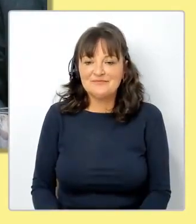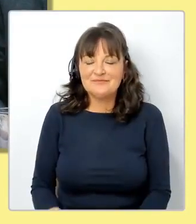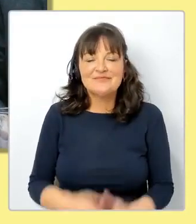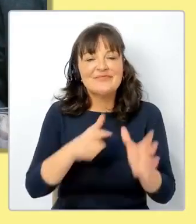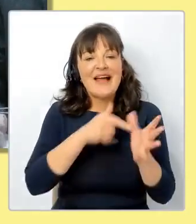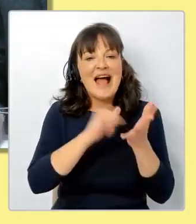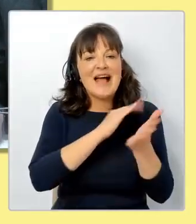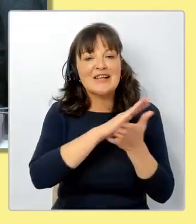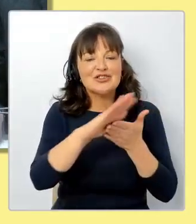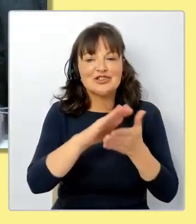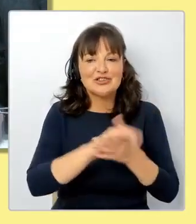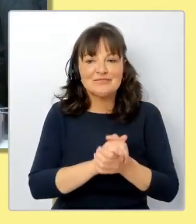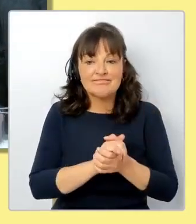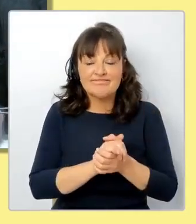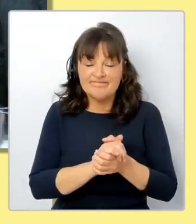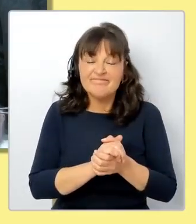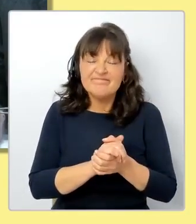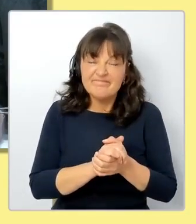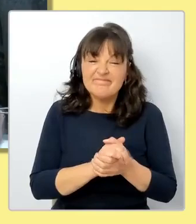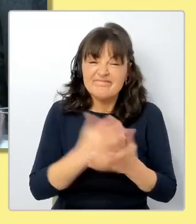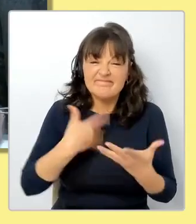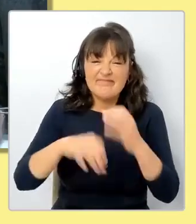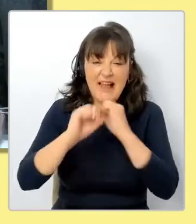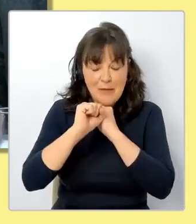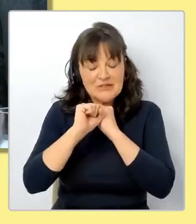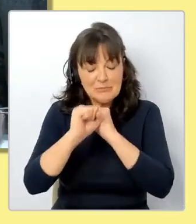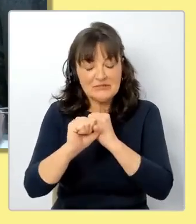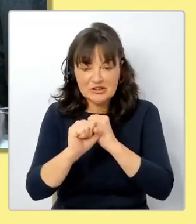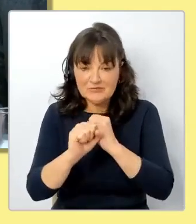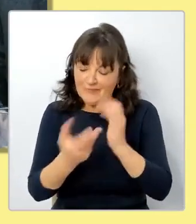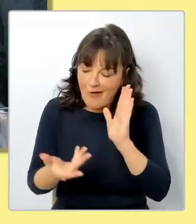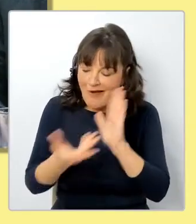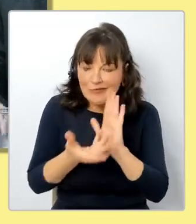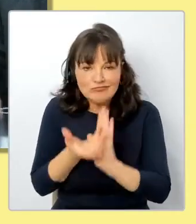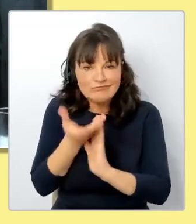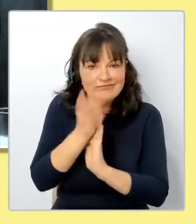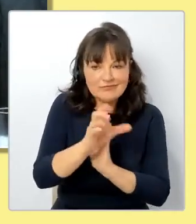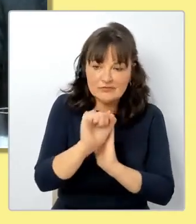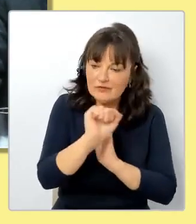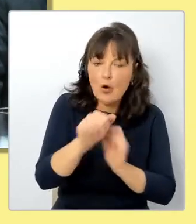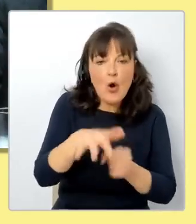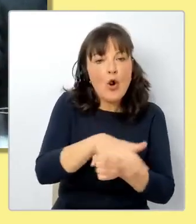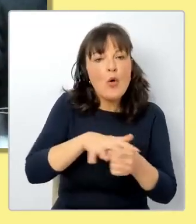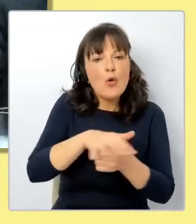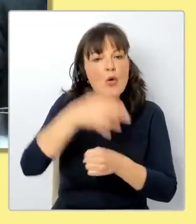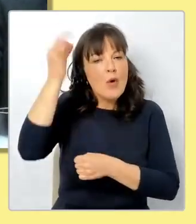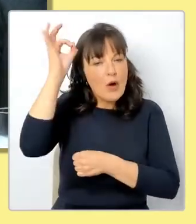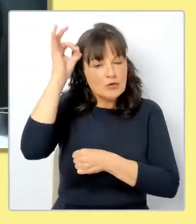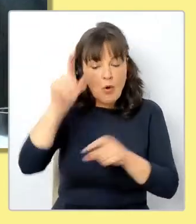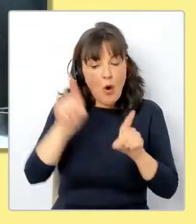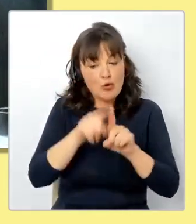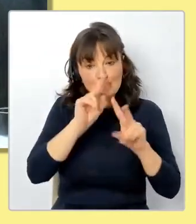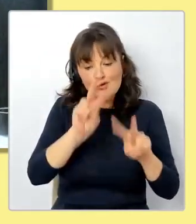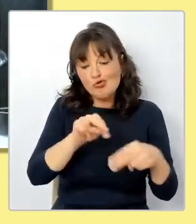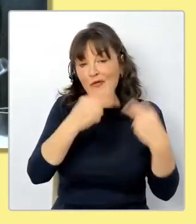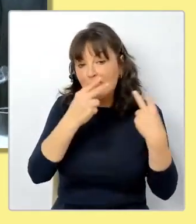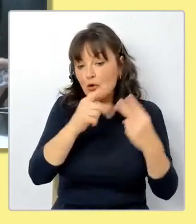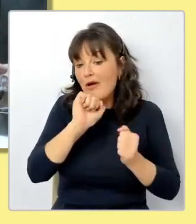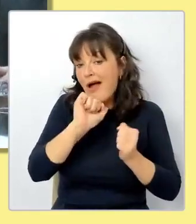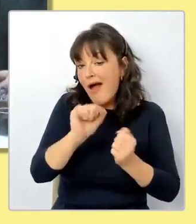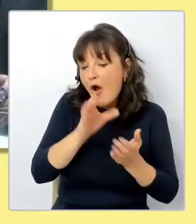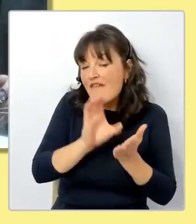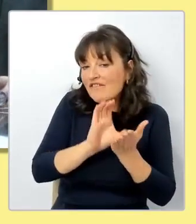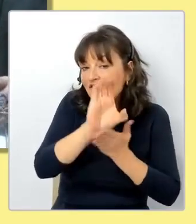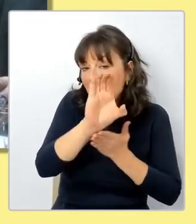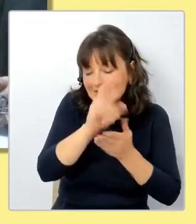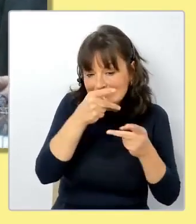Yeah, I'm committed to providing more funding to our local councils and also reviewing the funding system as well to look